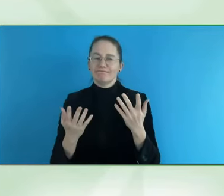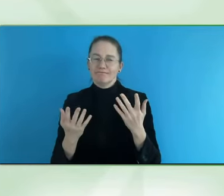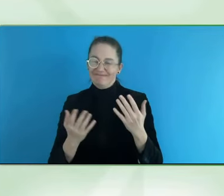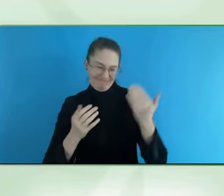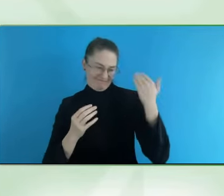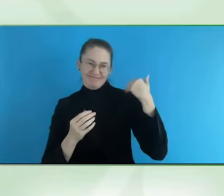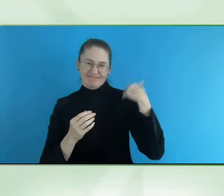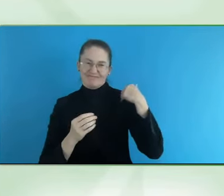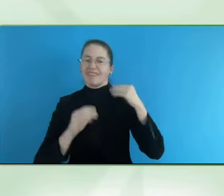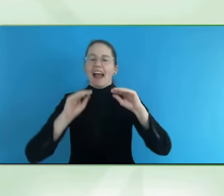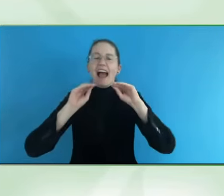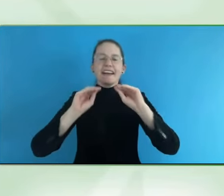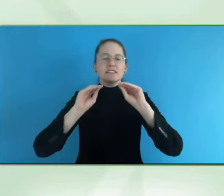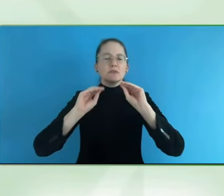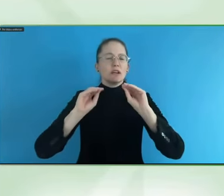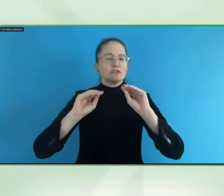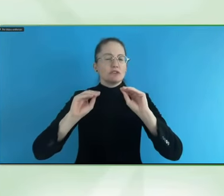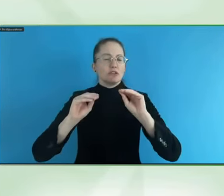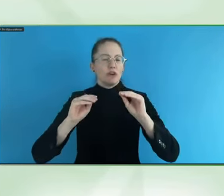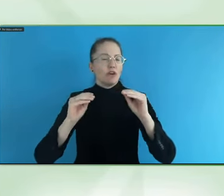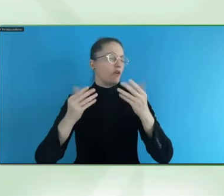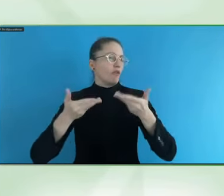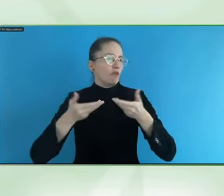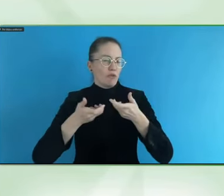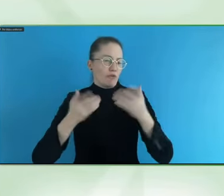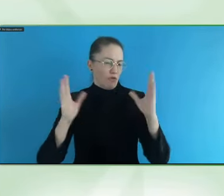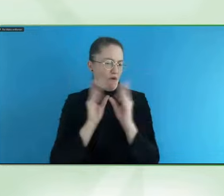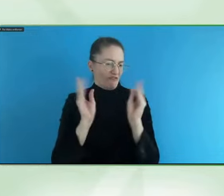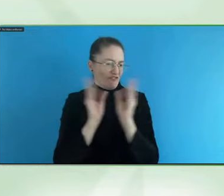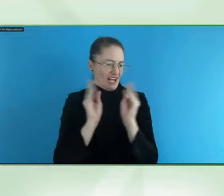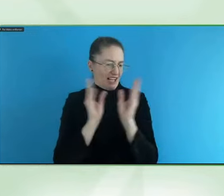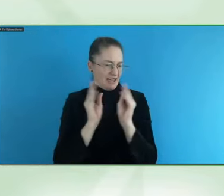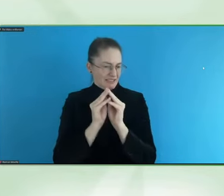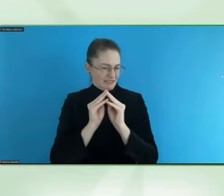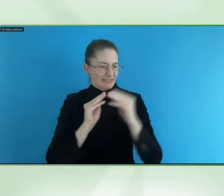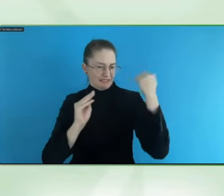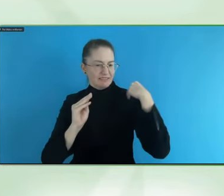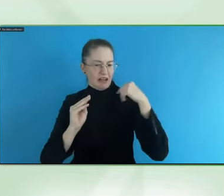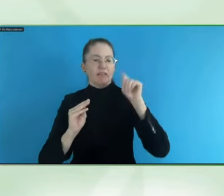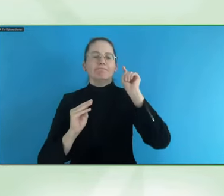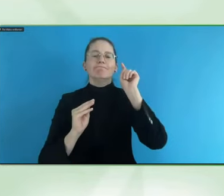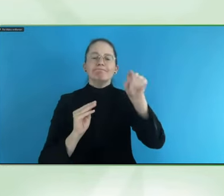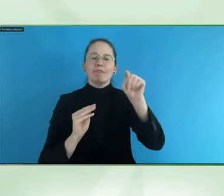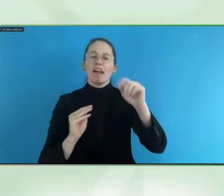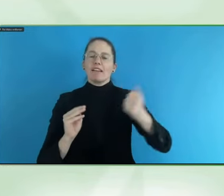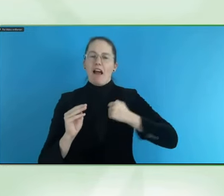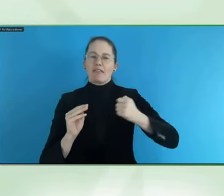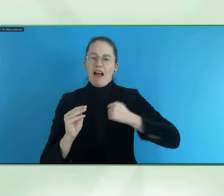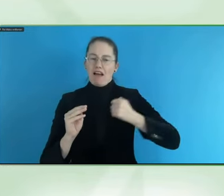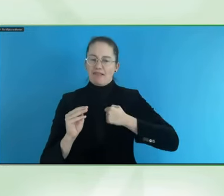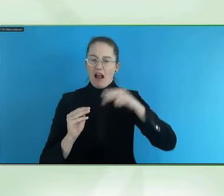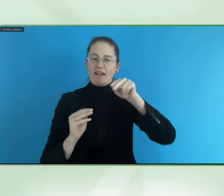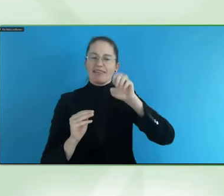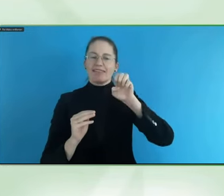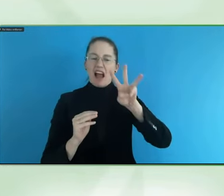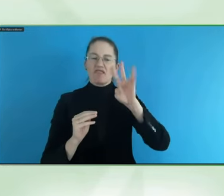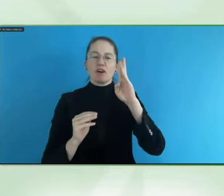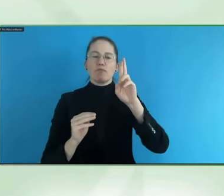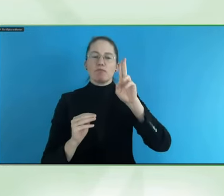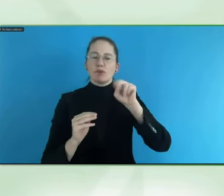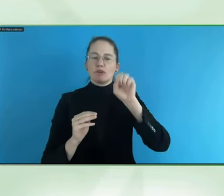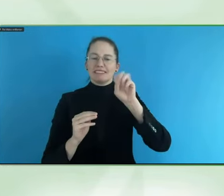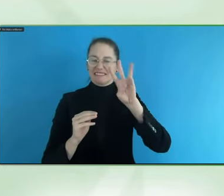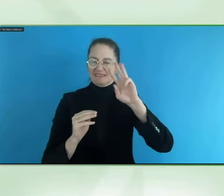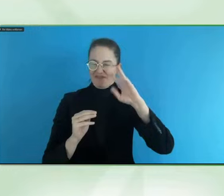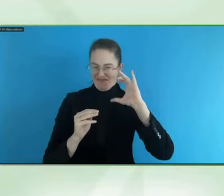Canada had been given an award precisely for the Universal Design for Learning policies and for making